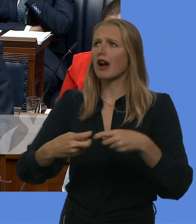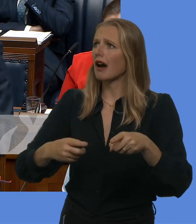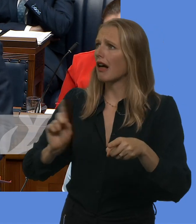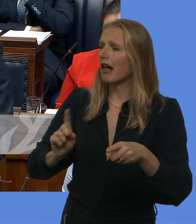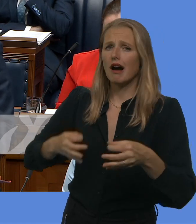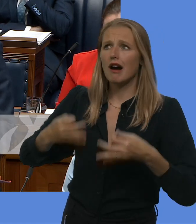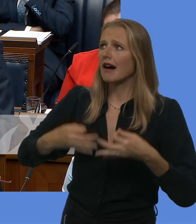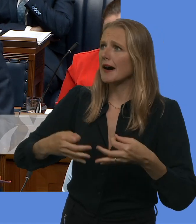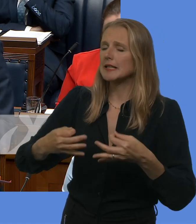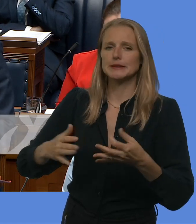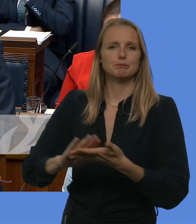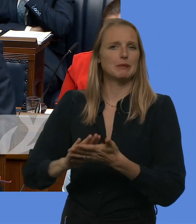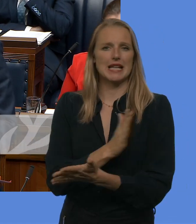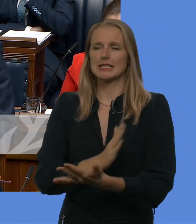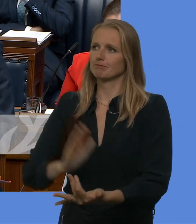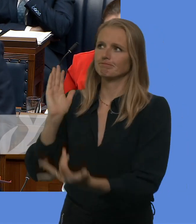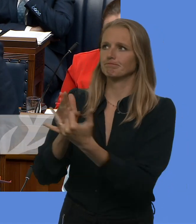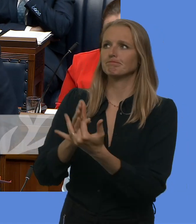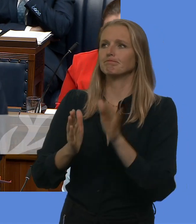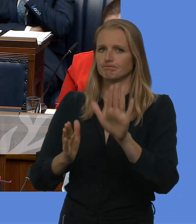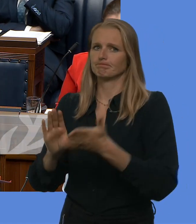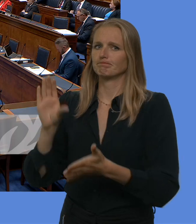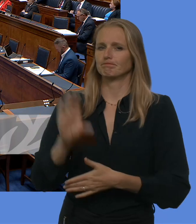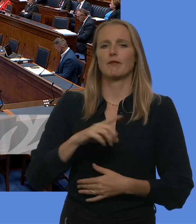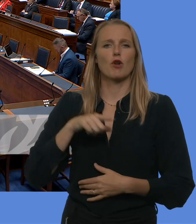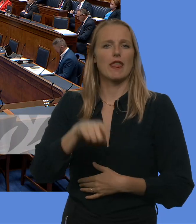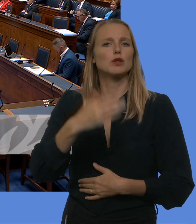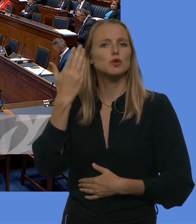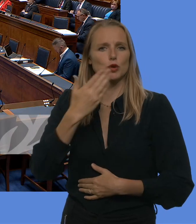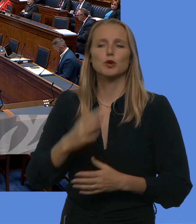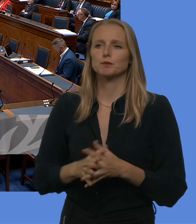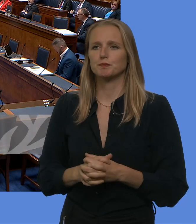we were able to step in and take that forward. On Chambers.